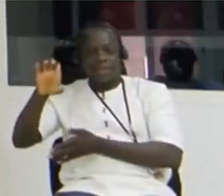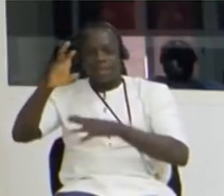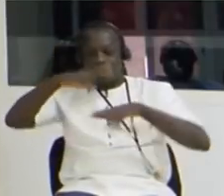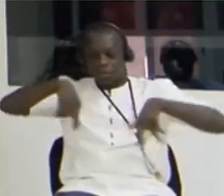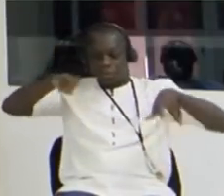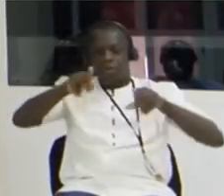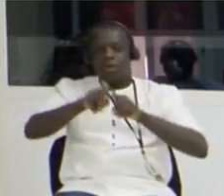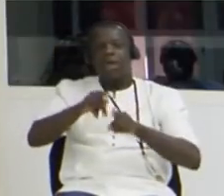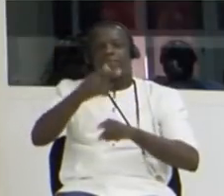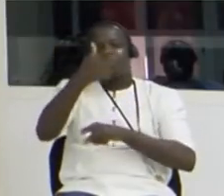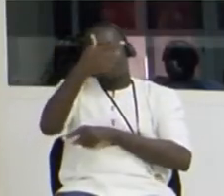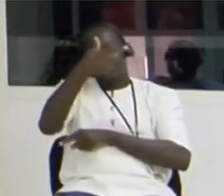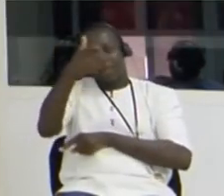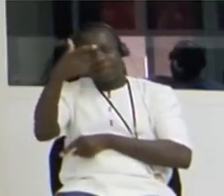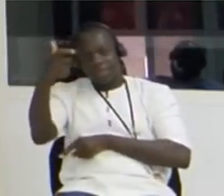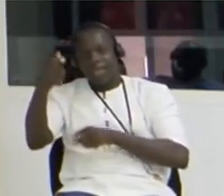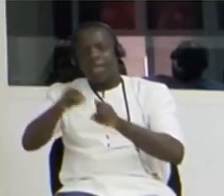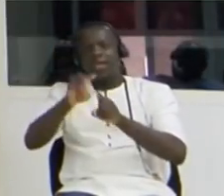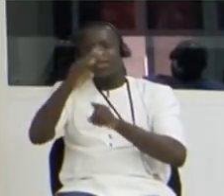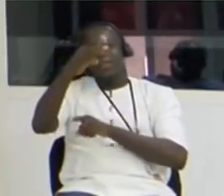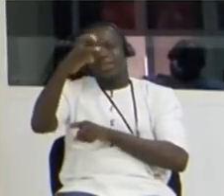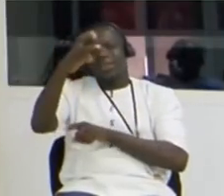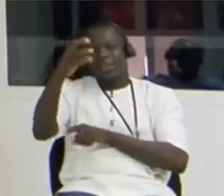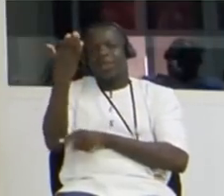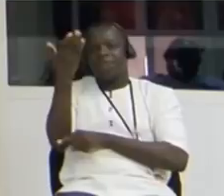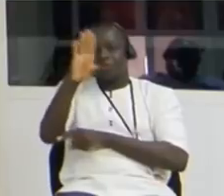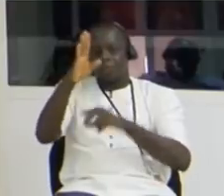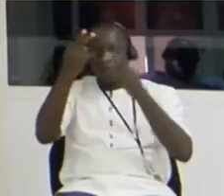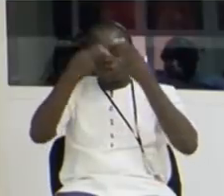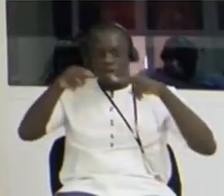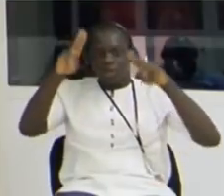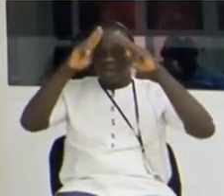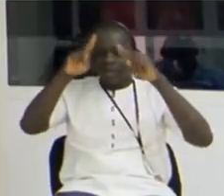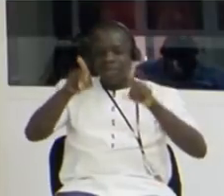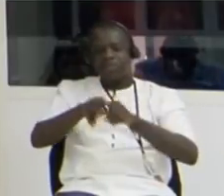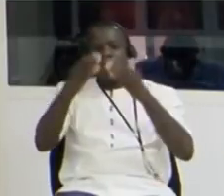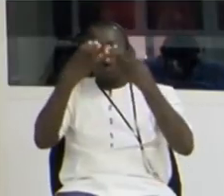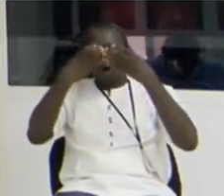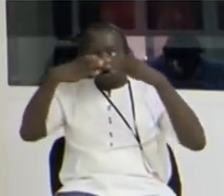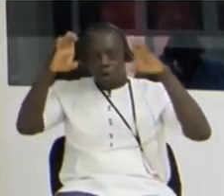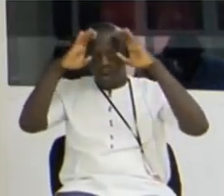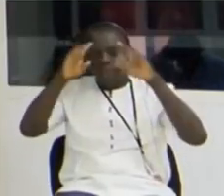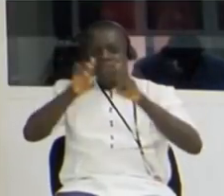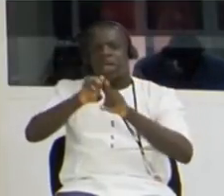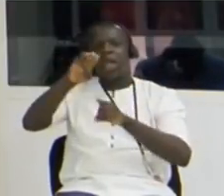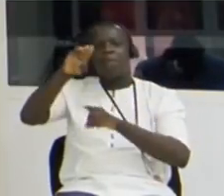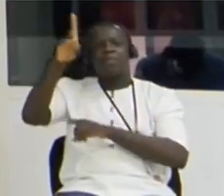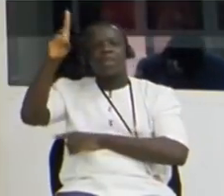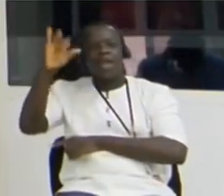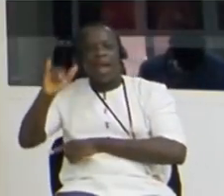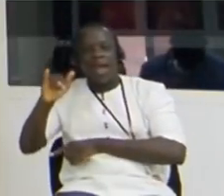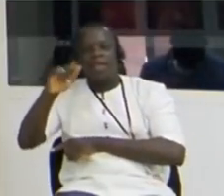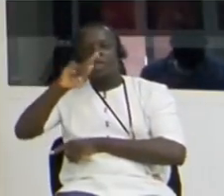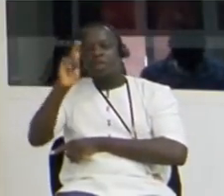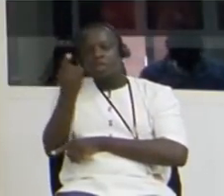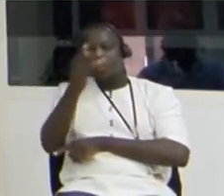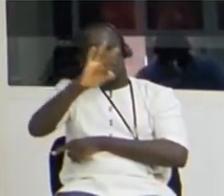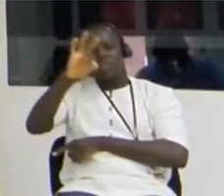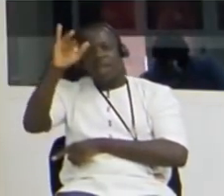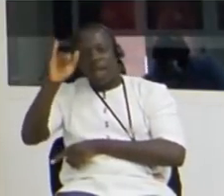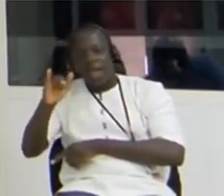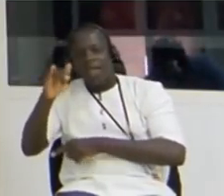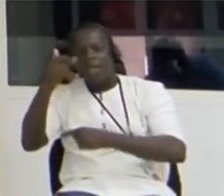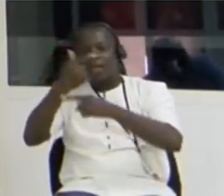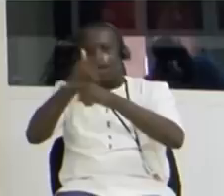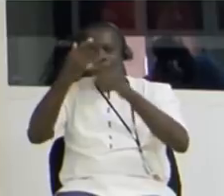That is 70 and 30 from the tertiary institutions, which are MDI, GTTI, Gambia College,